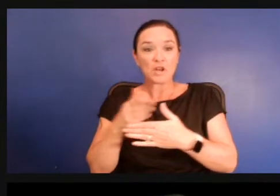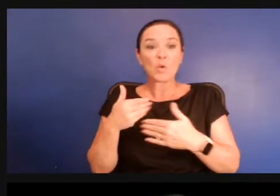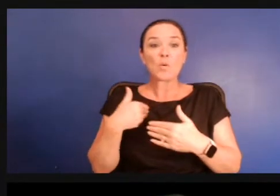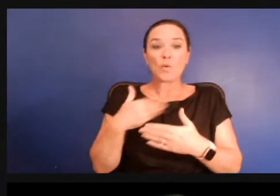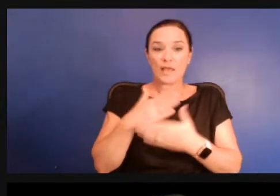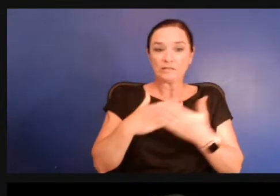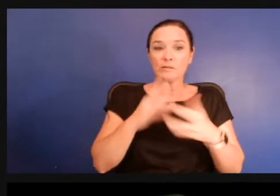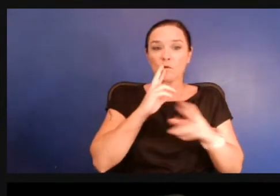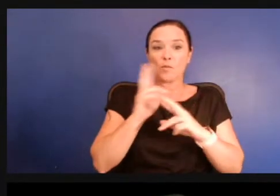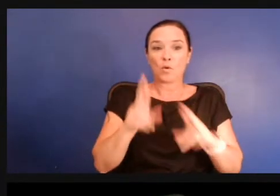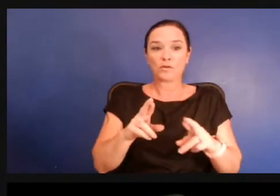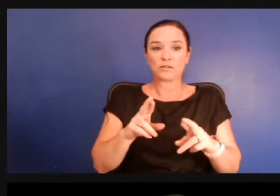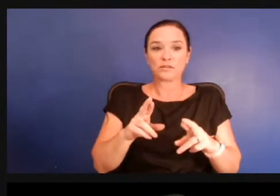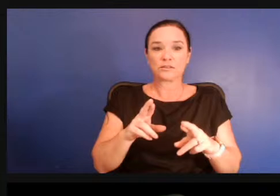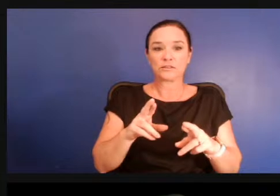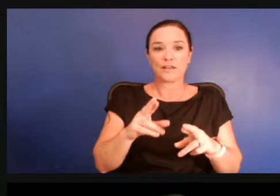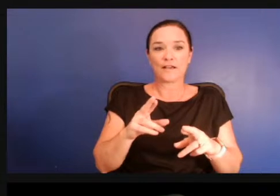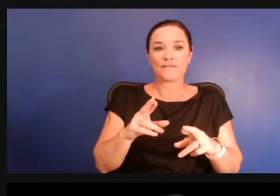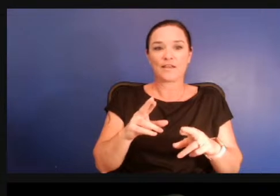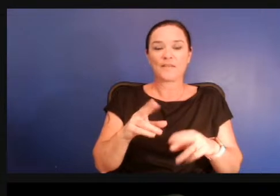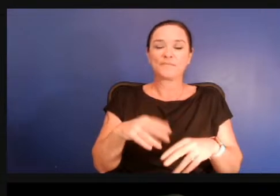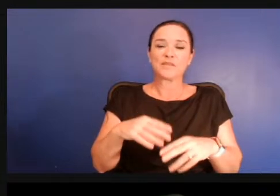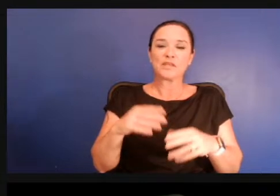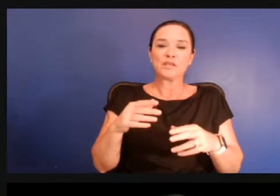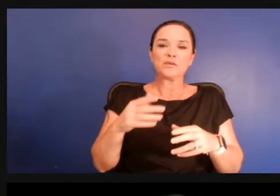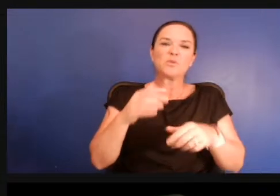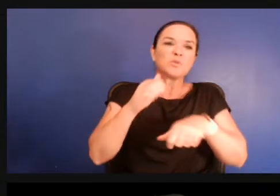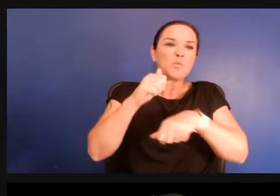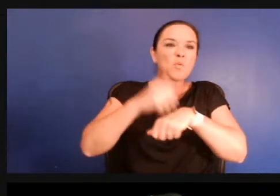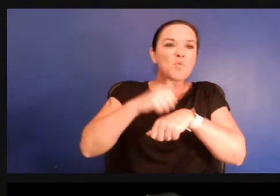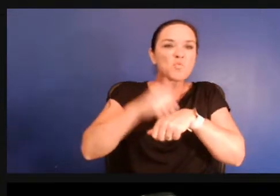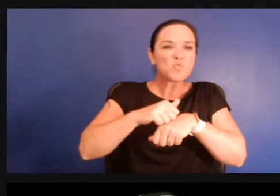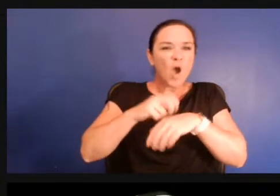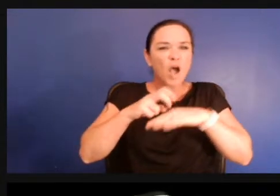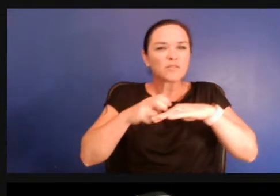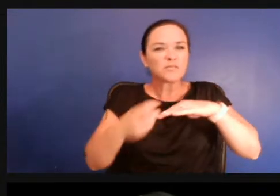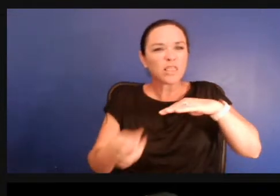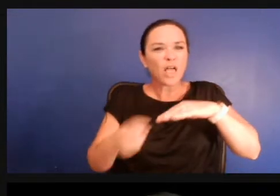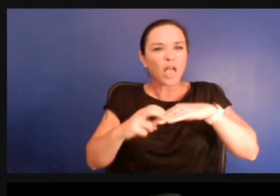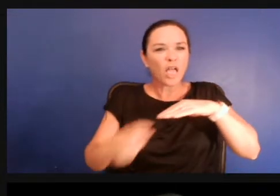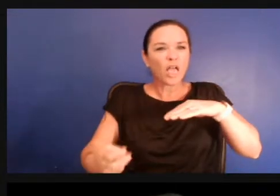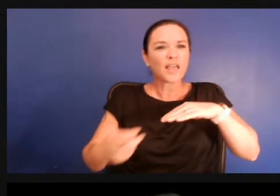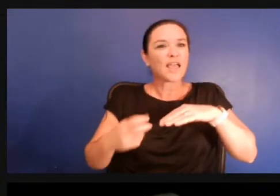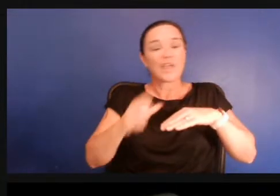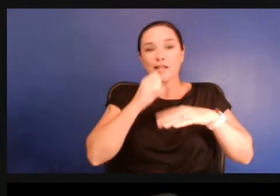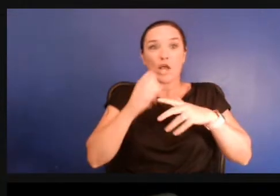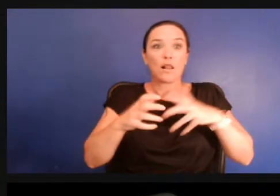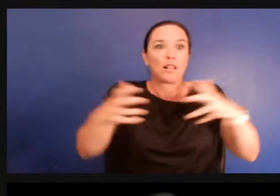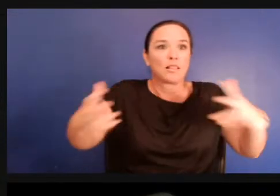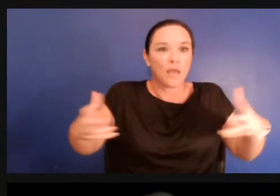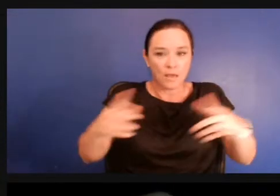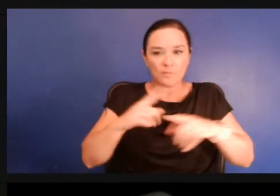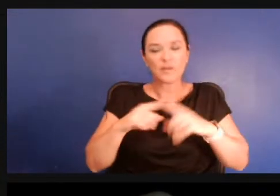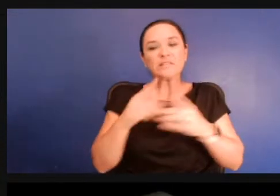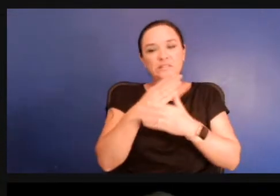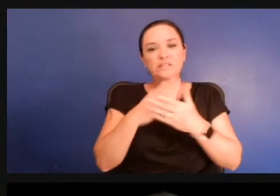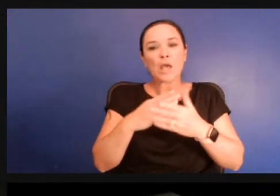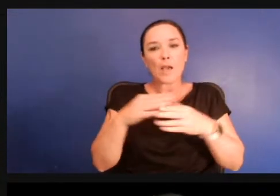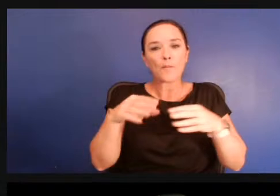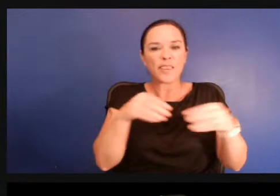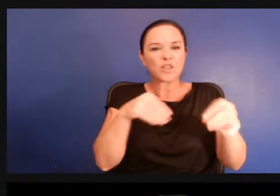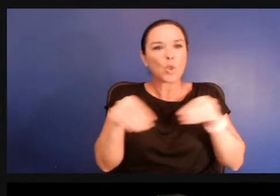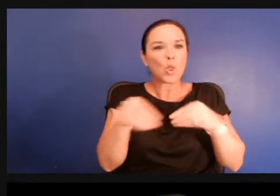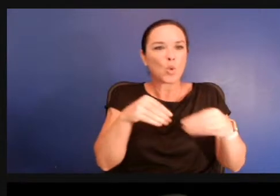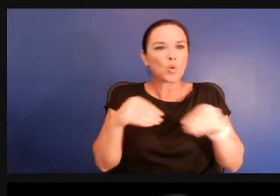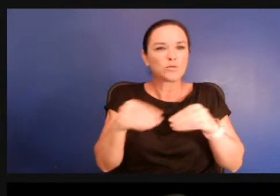some minor rock slides. Nothing quite like a landslide, but you can see there are some loose soils on the